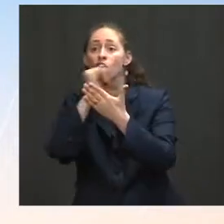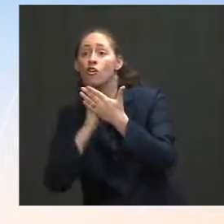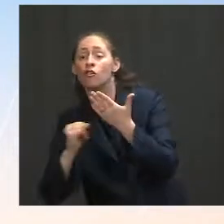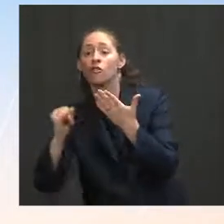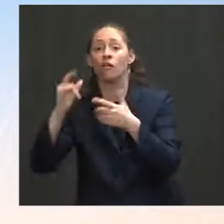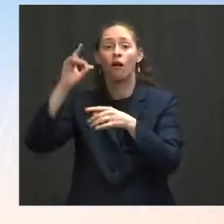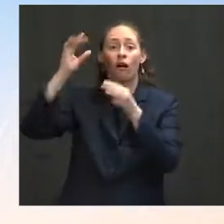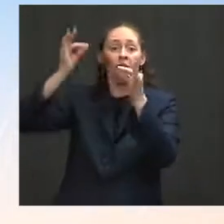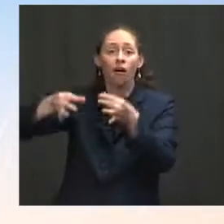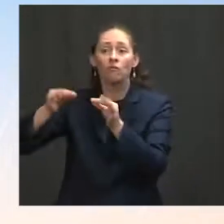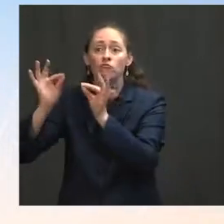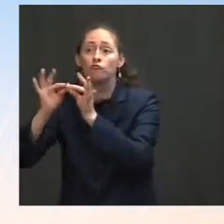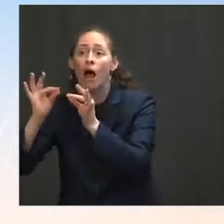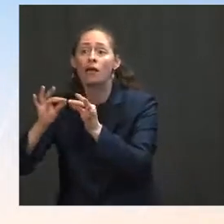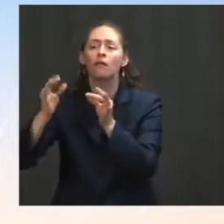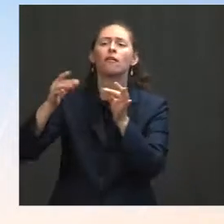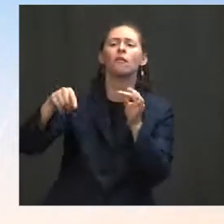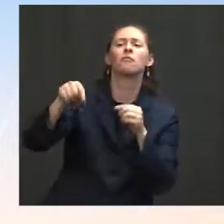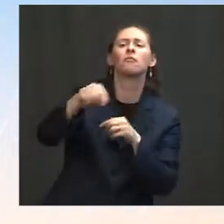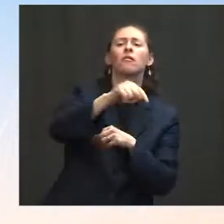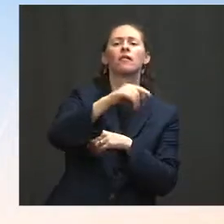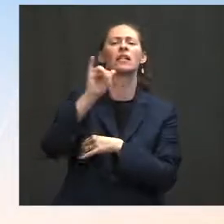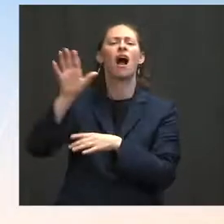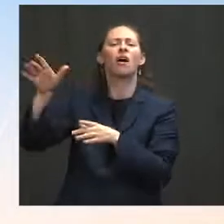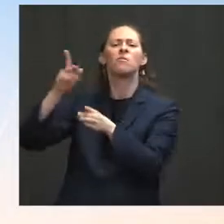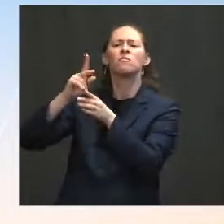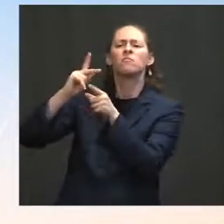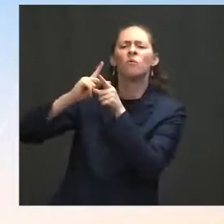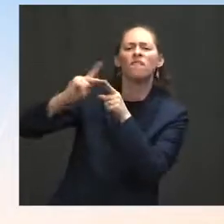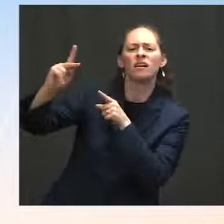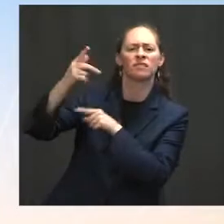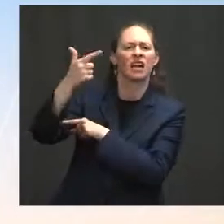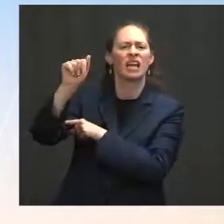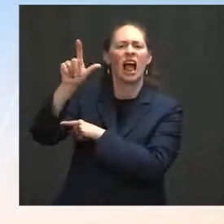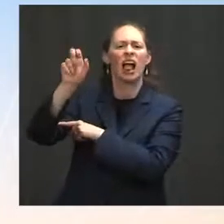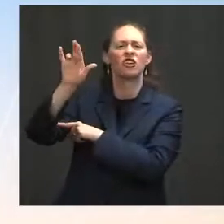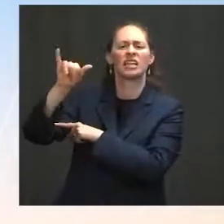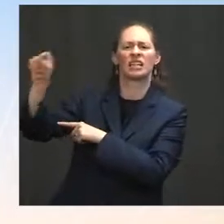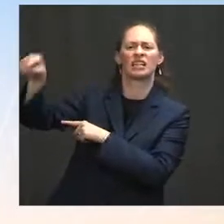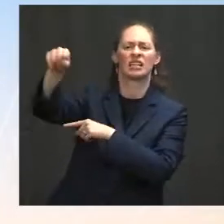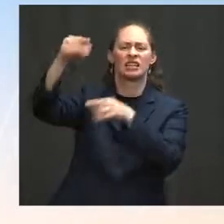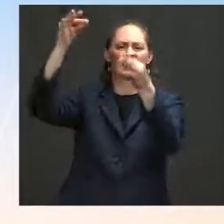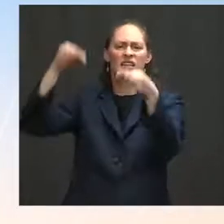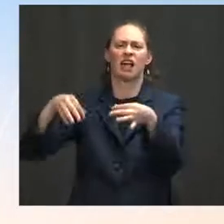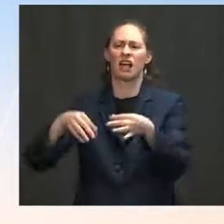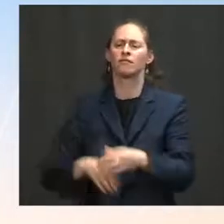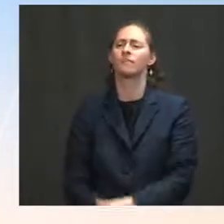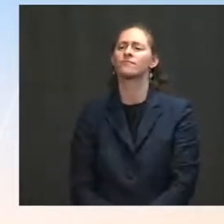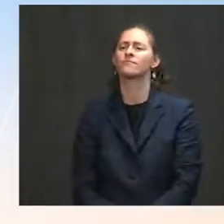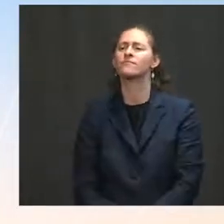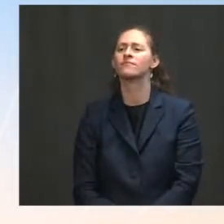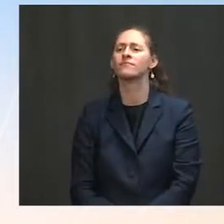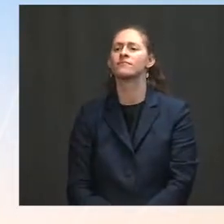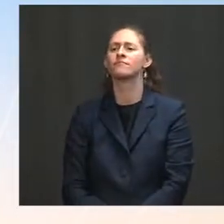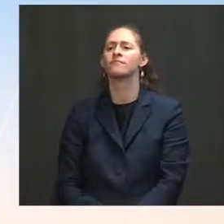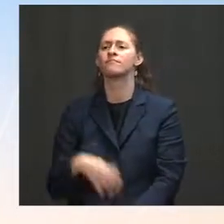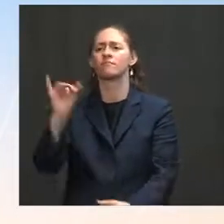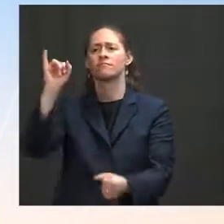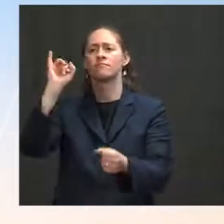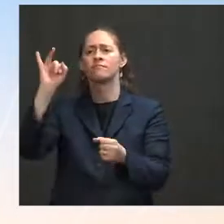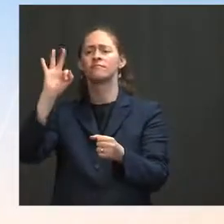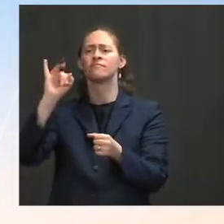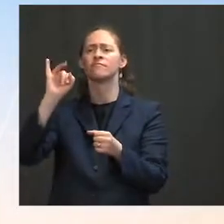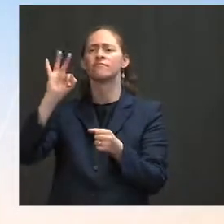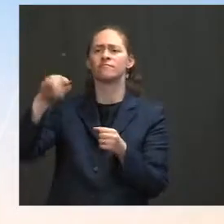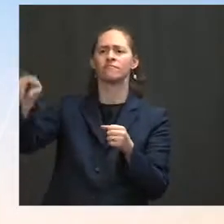professional gallerist adhering to the highest industry standards, and any offer out of the normal course would be rejected out of hand, and the gallerist will not share